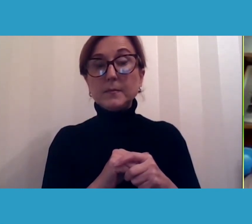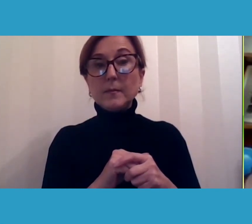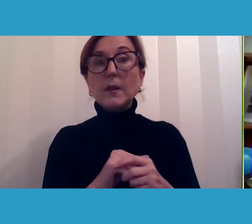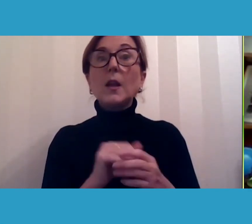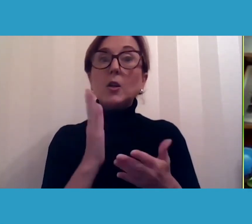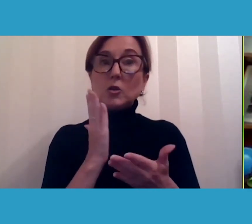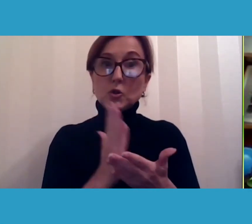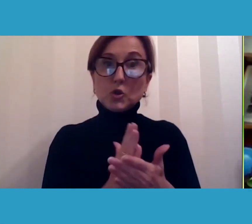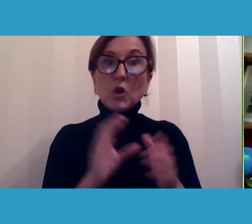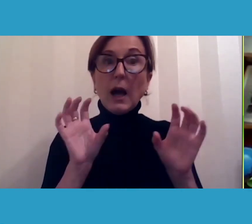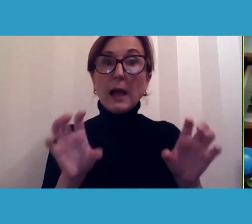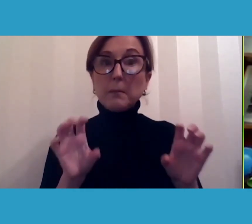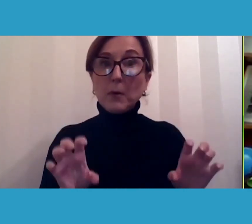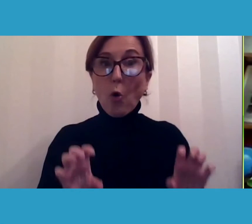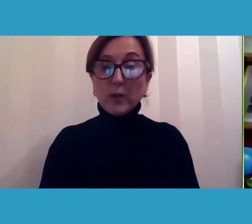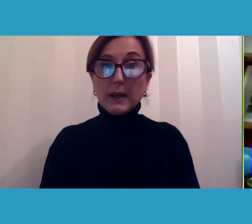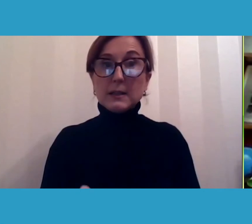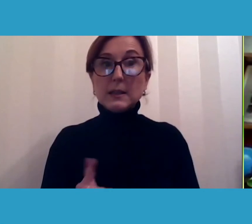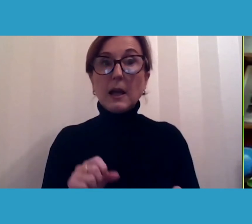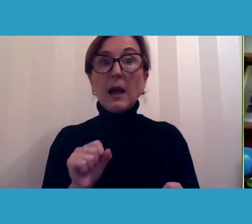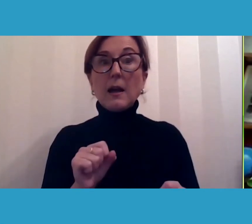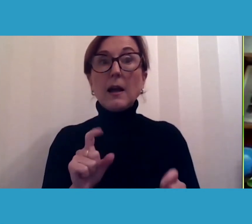disseminating hatred.